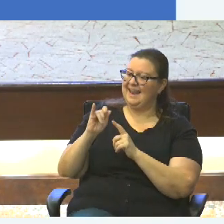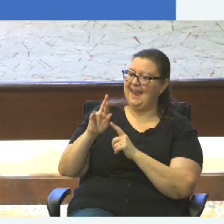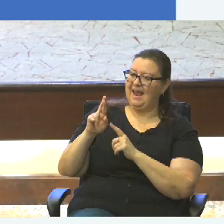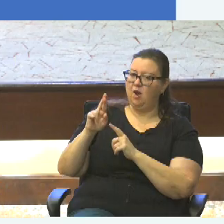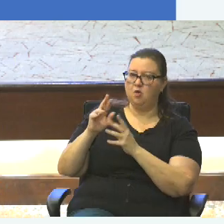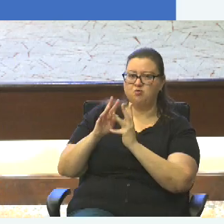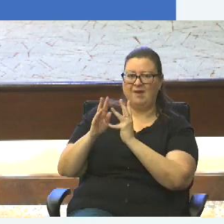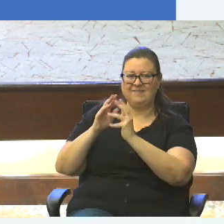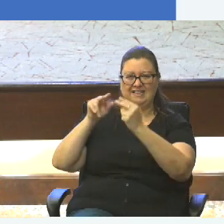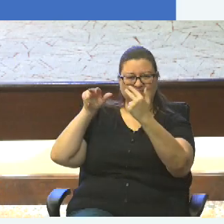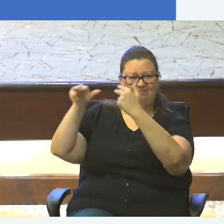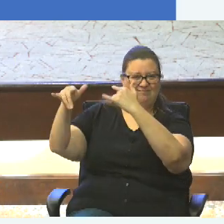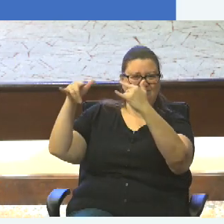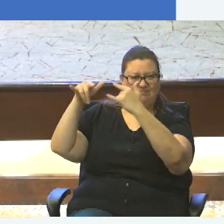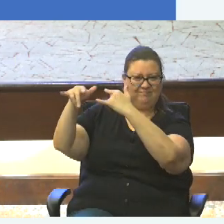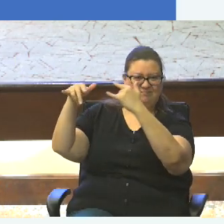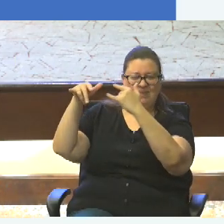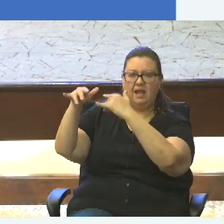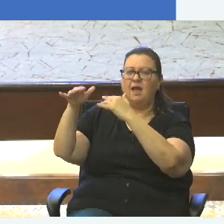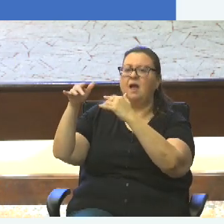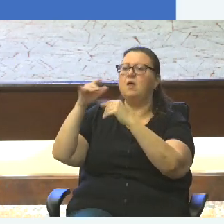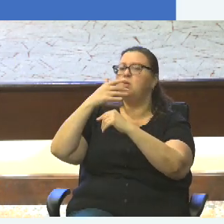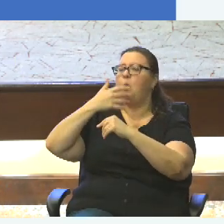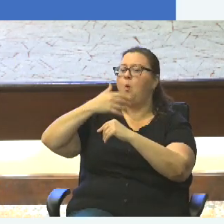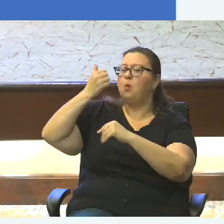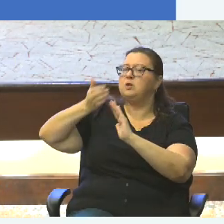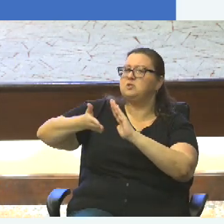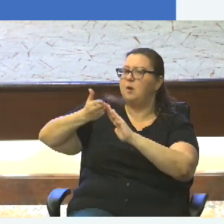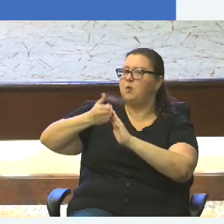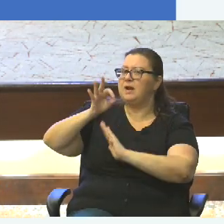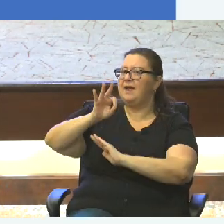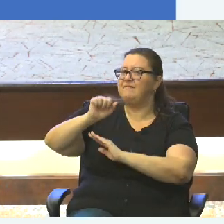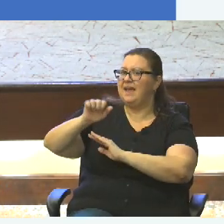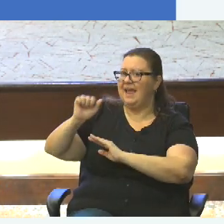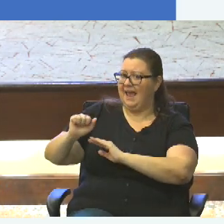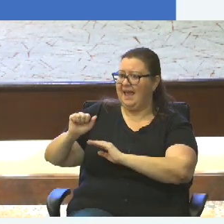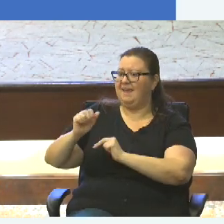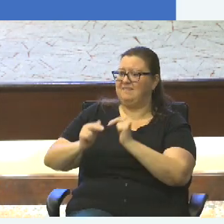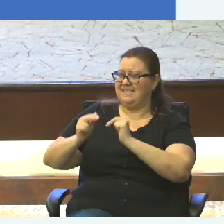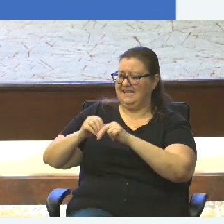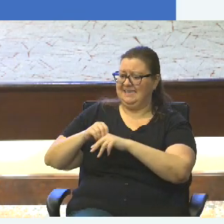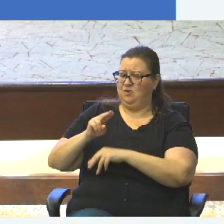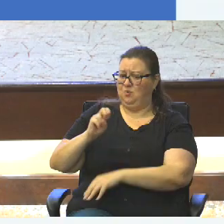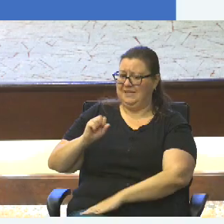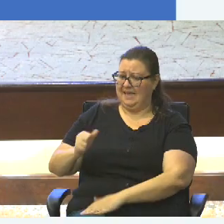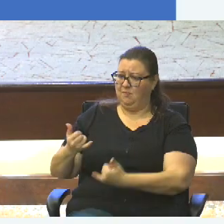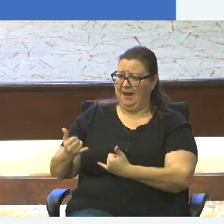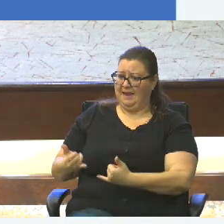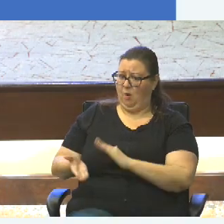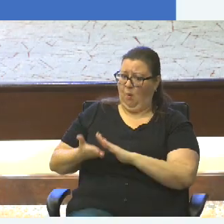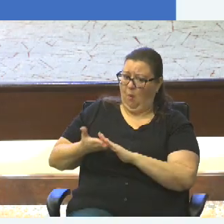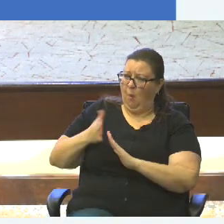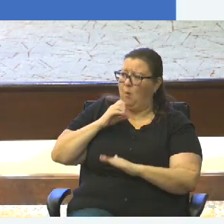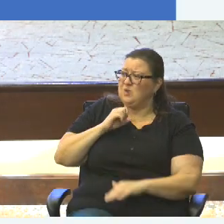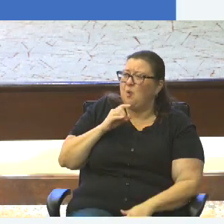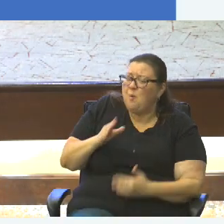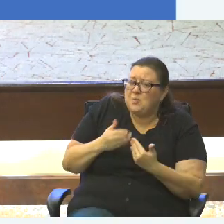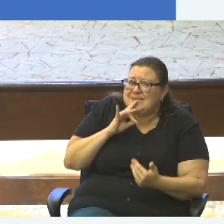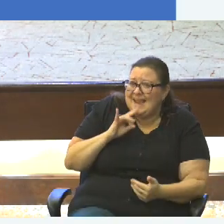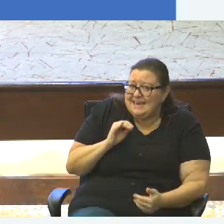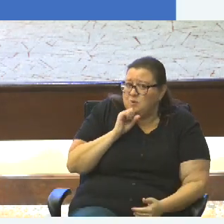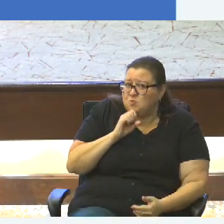are the oldest operating FAA ATC facilities in the United States right now, pushing close to 80 years